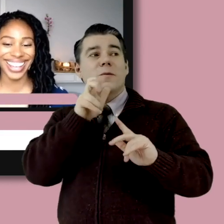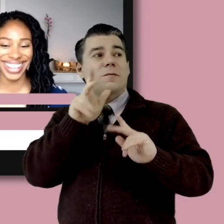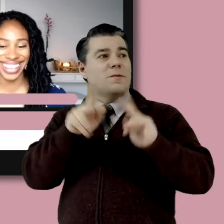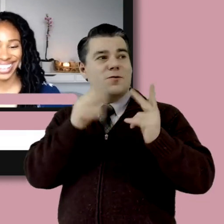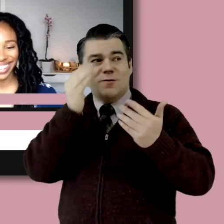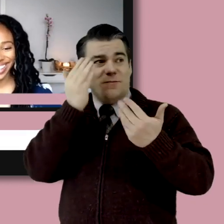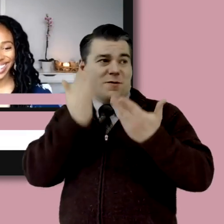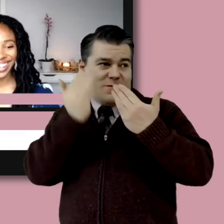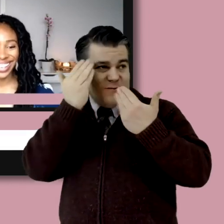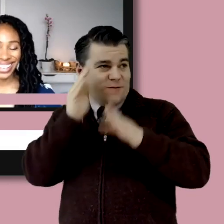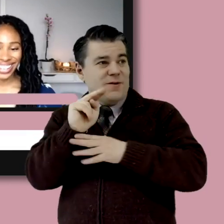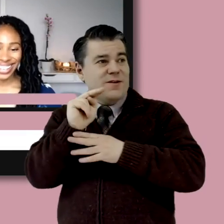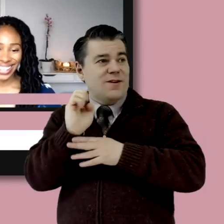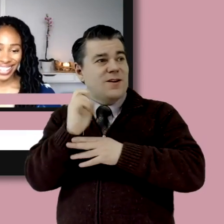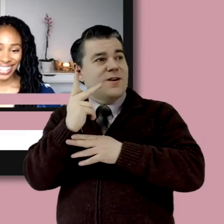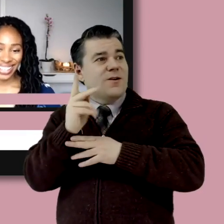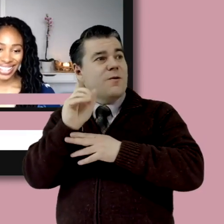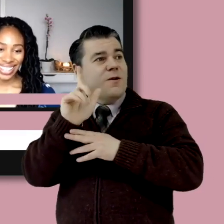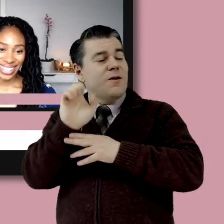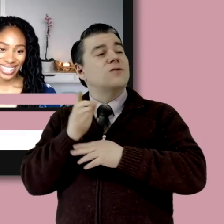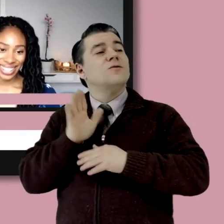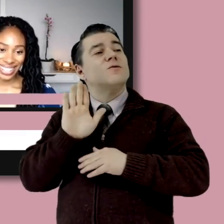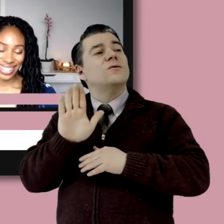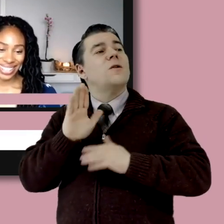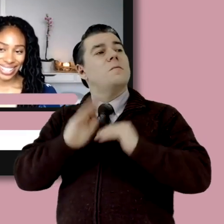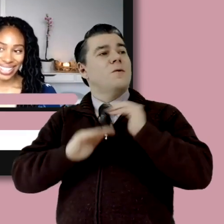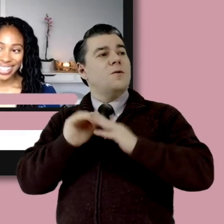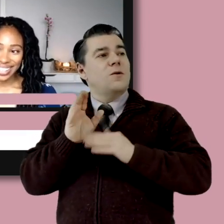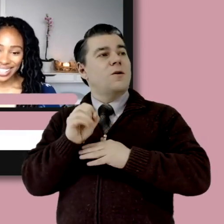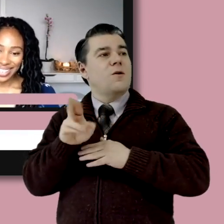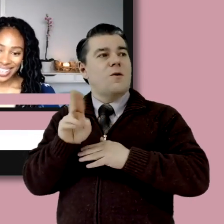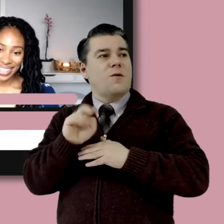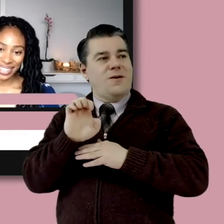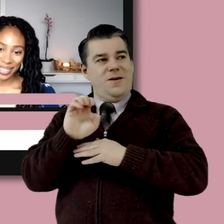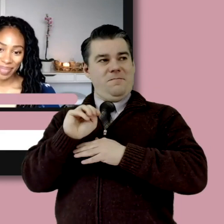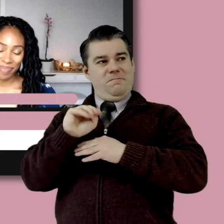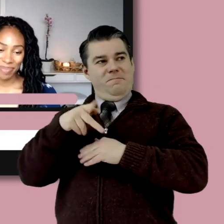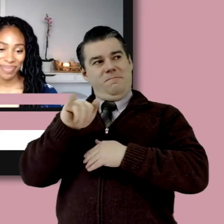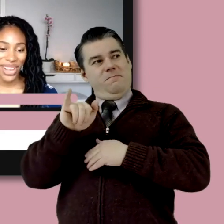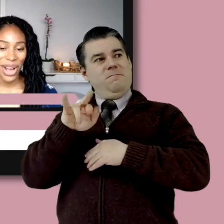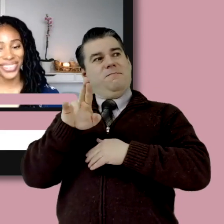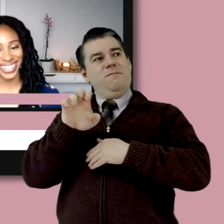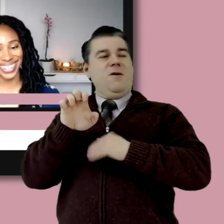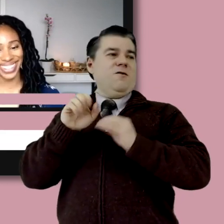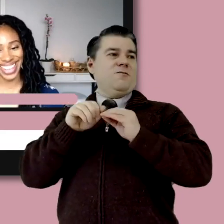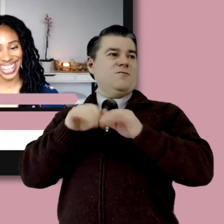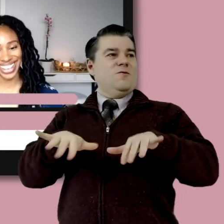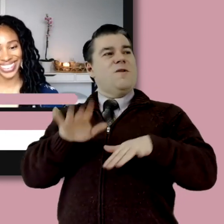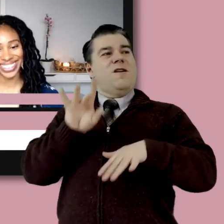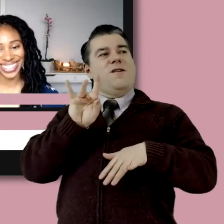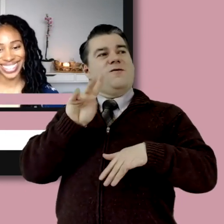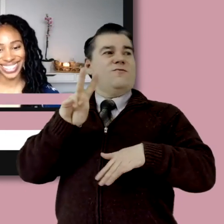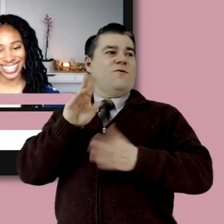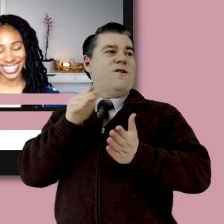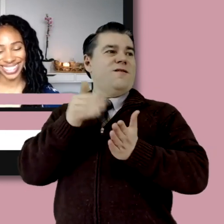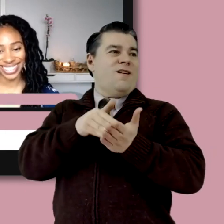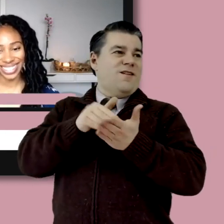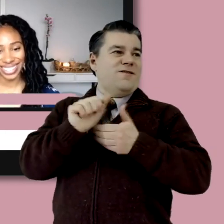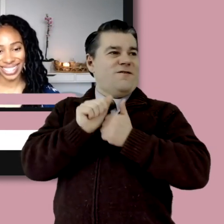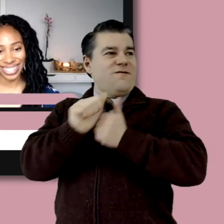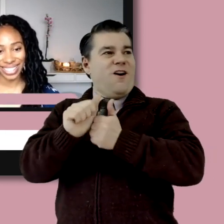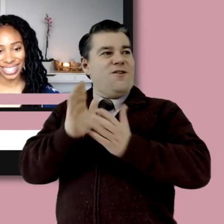know, Nicole has built her own empire. She has 82,000 followers